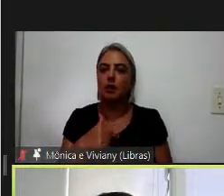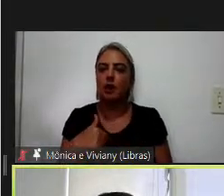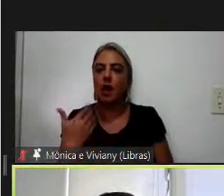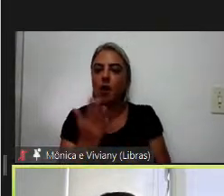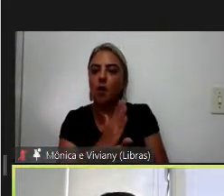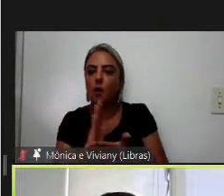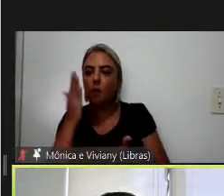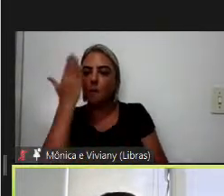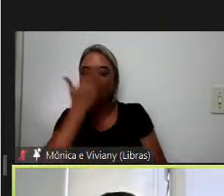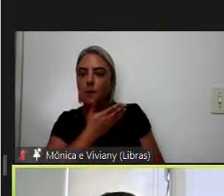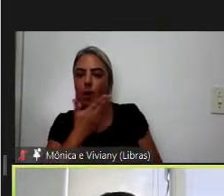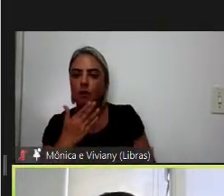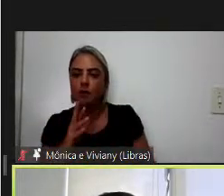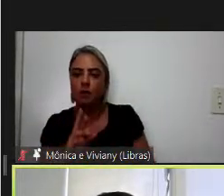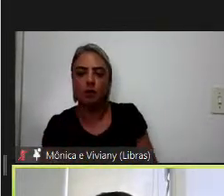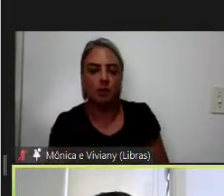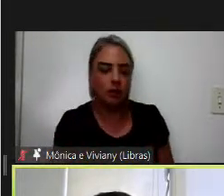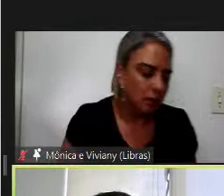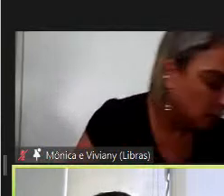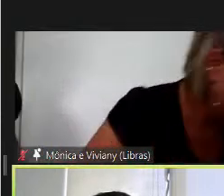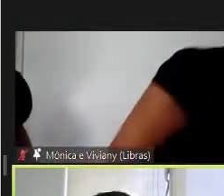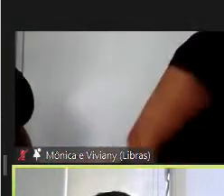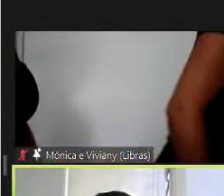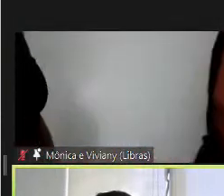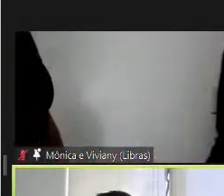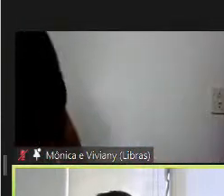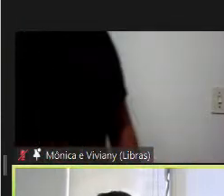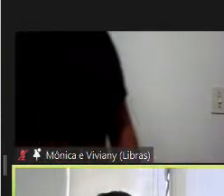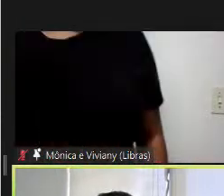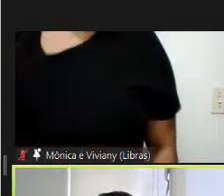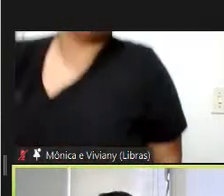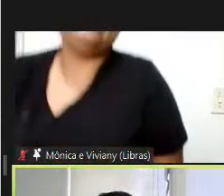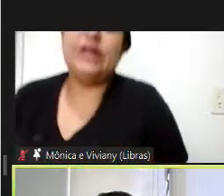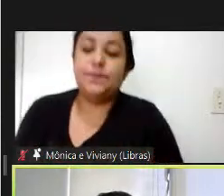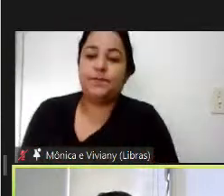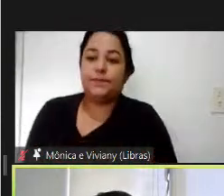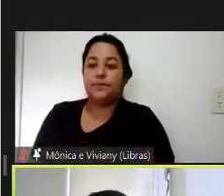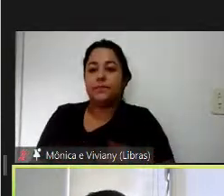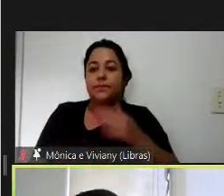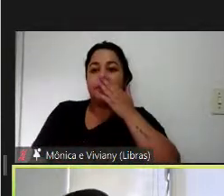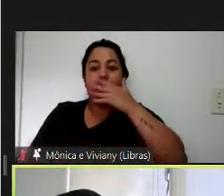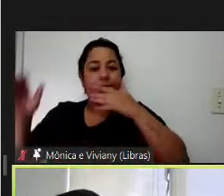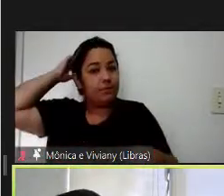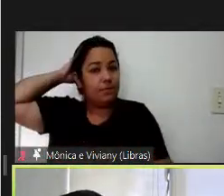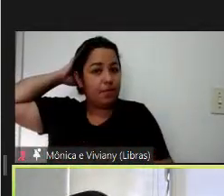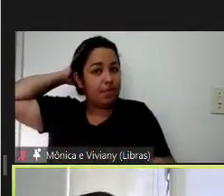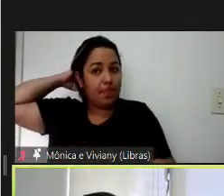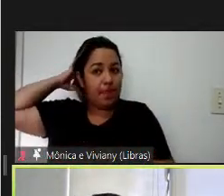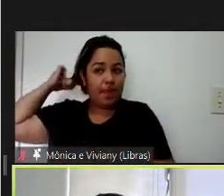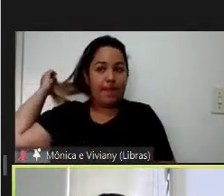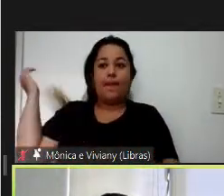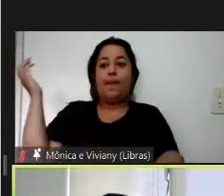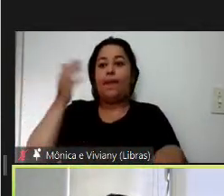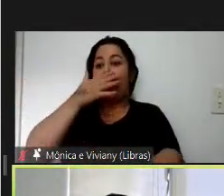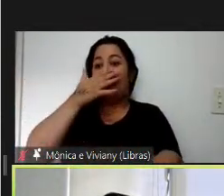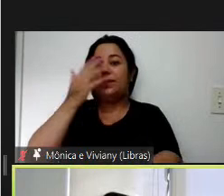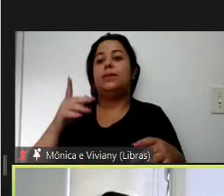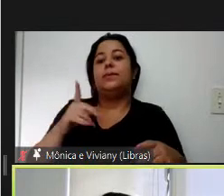So some evidences related to these results that